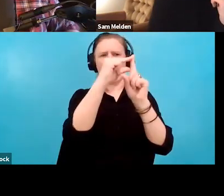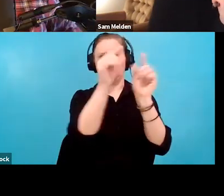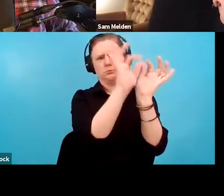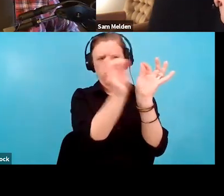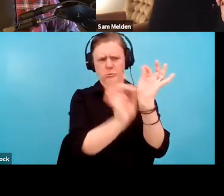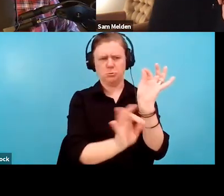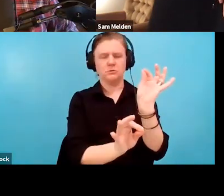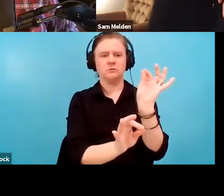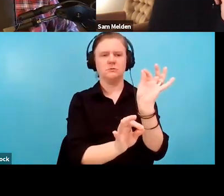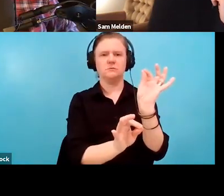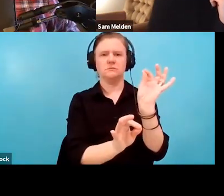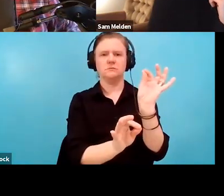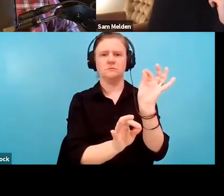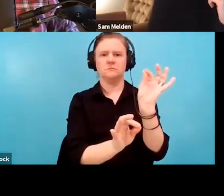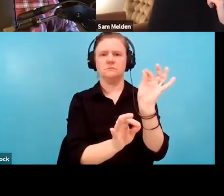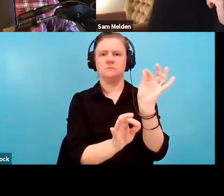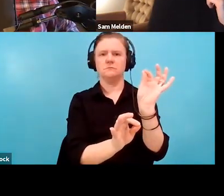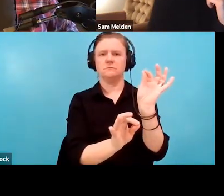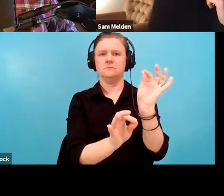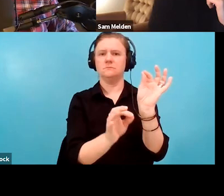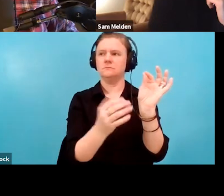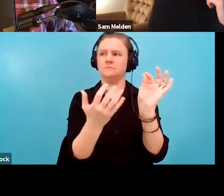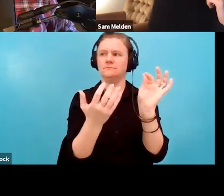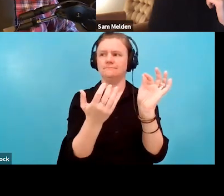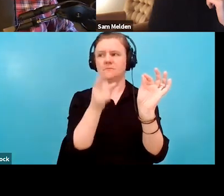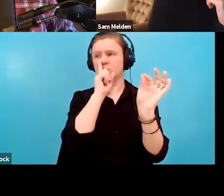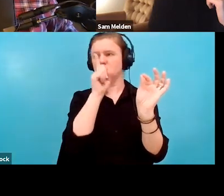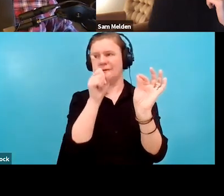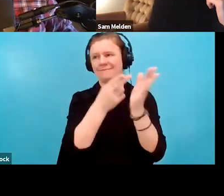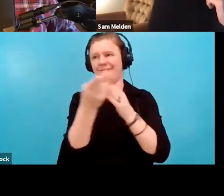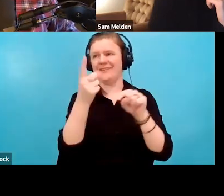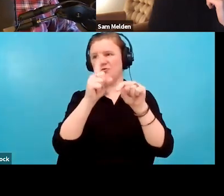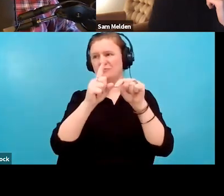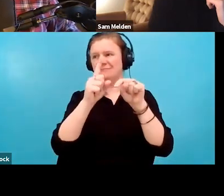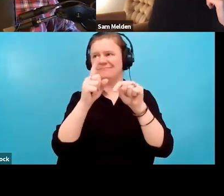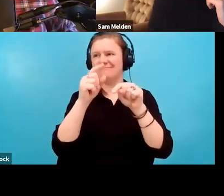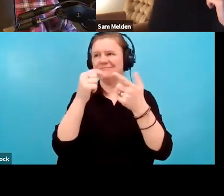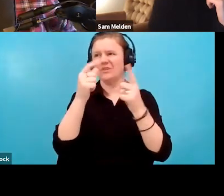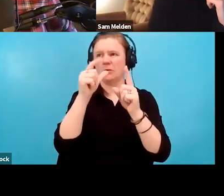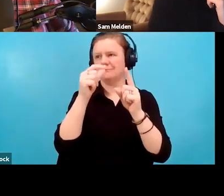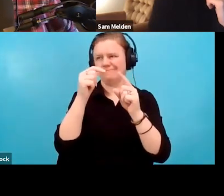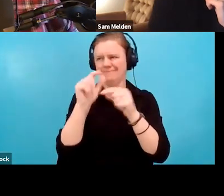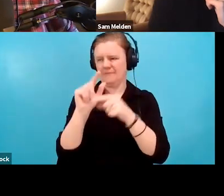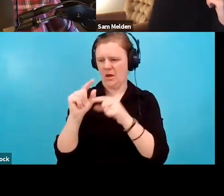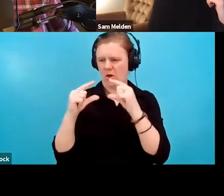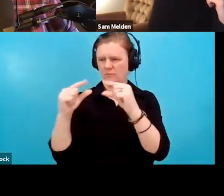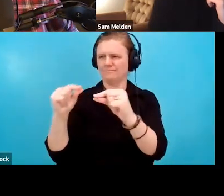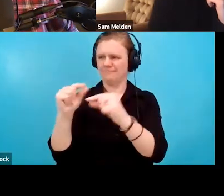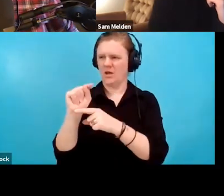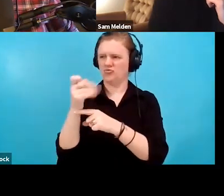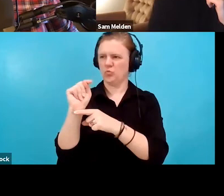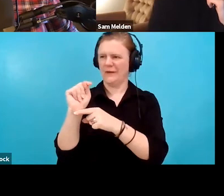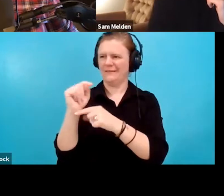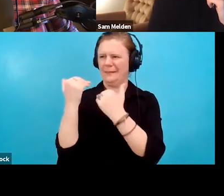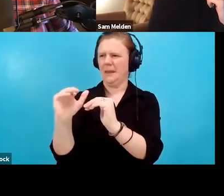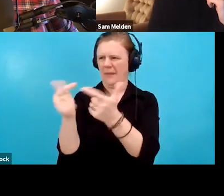it, usually to get around the fact that you can't write very many letters in a tweet or whatever. There was a time when